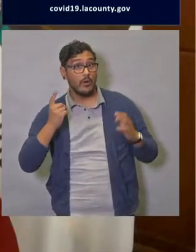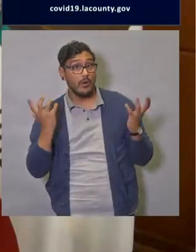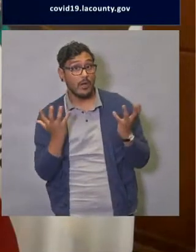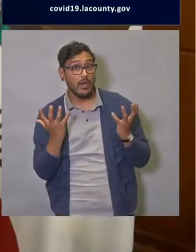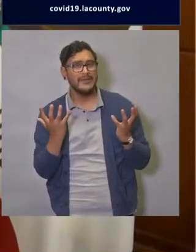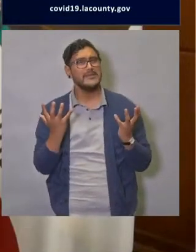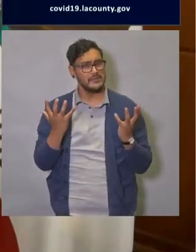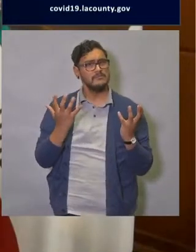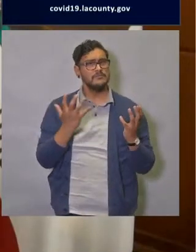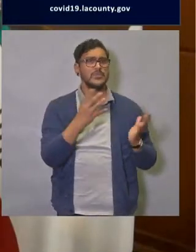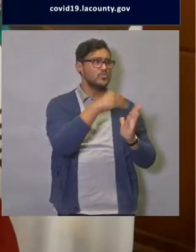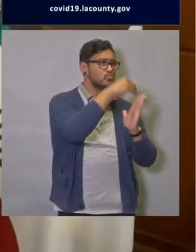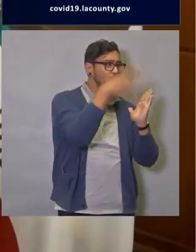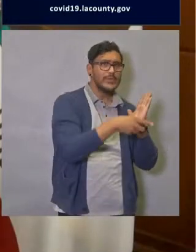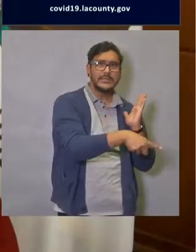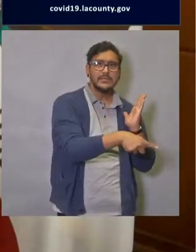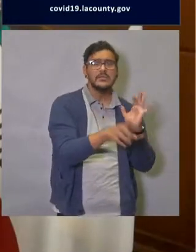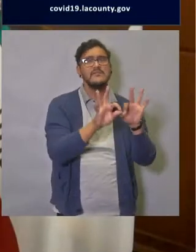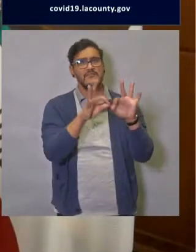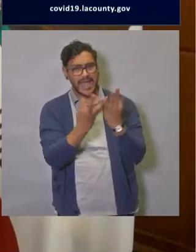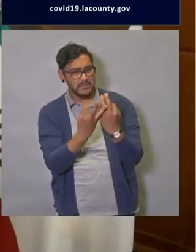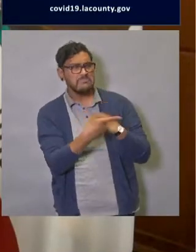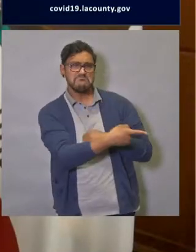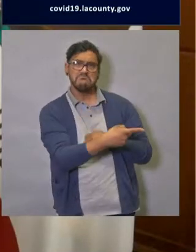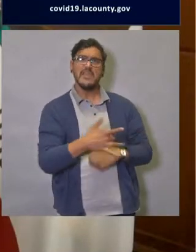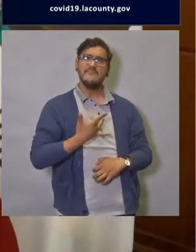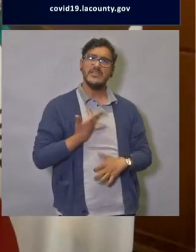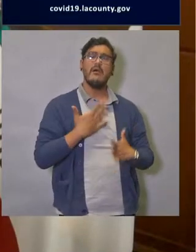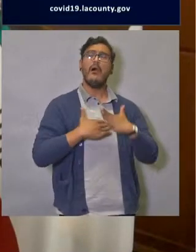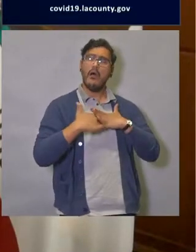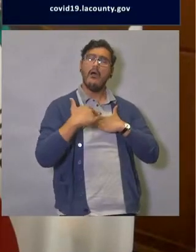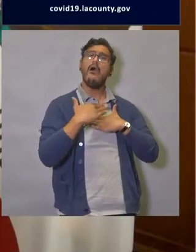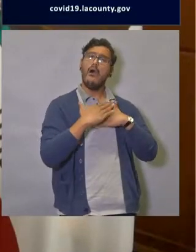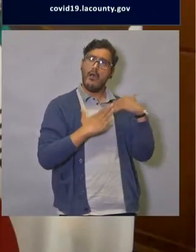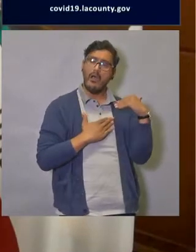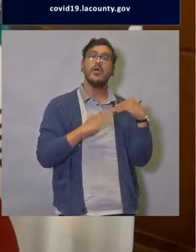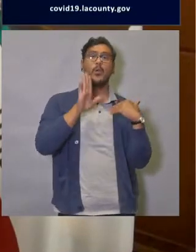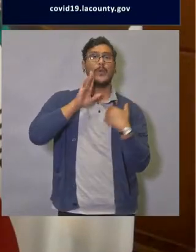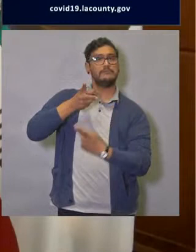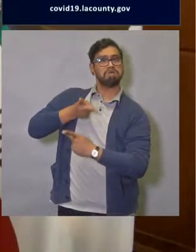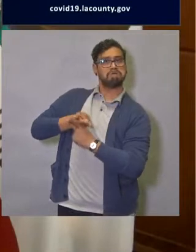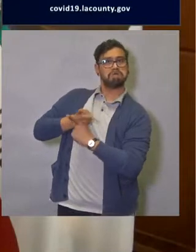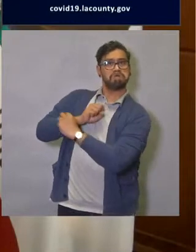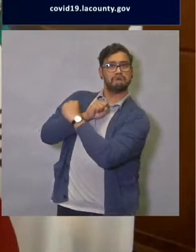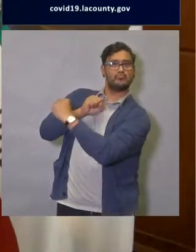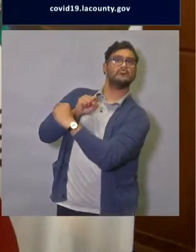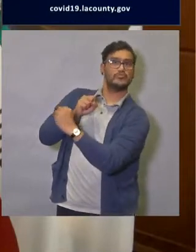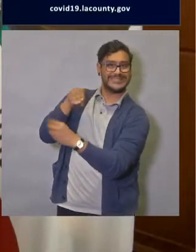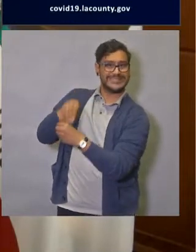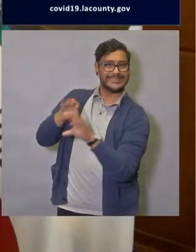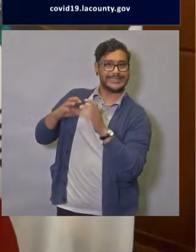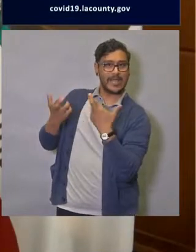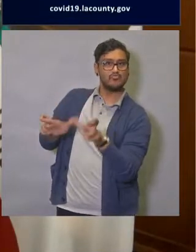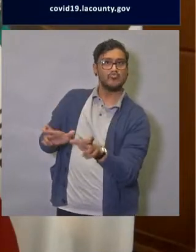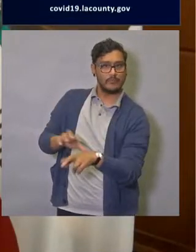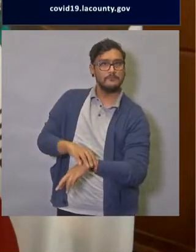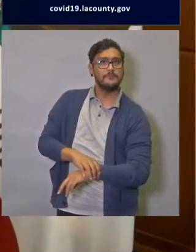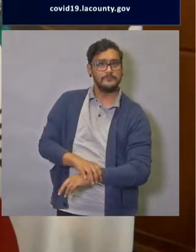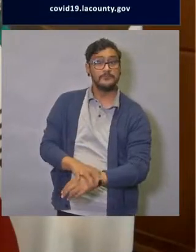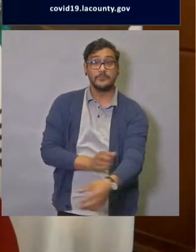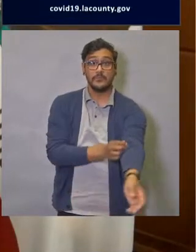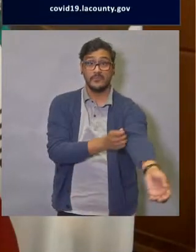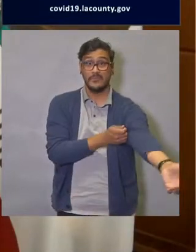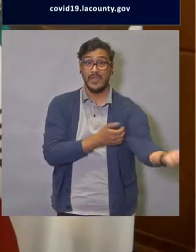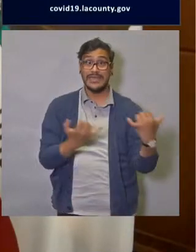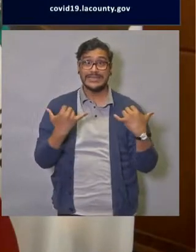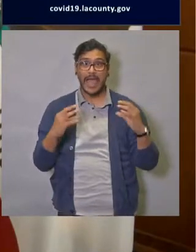of mind that they and their loved ones will be protected in the classroom. As we move to vaccinate more people across